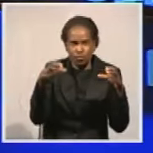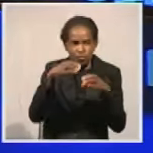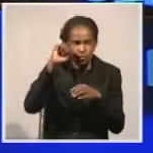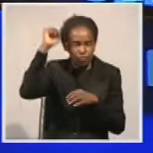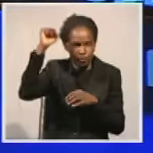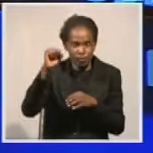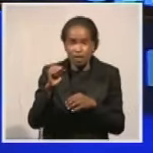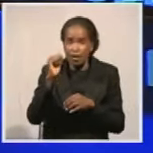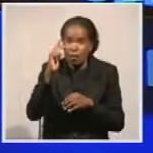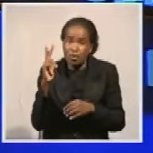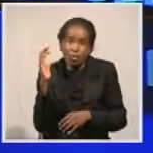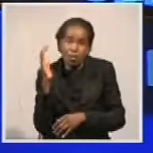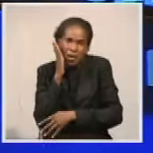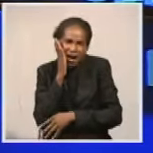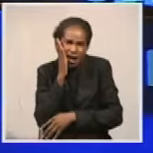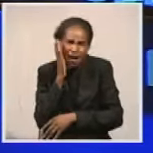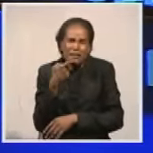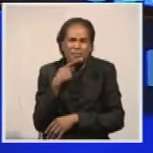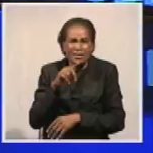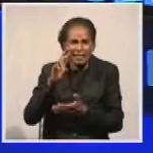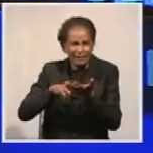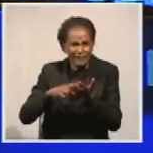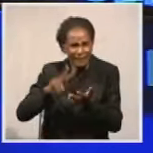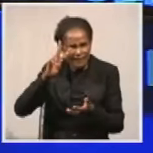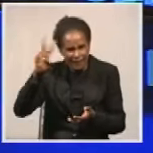I think that statement